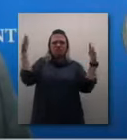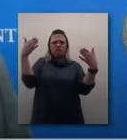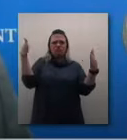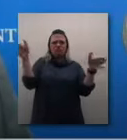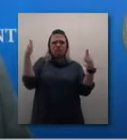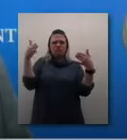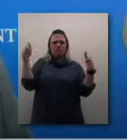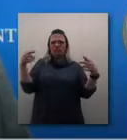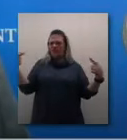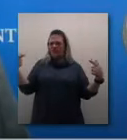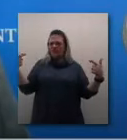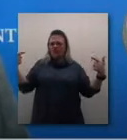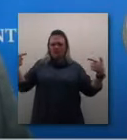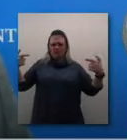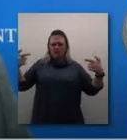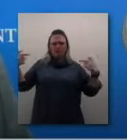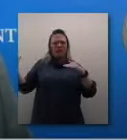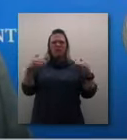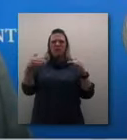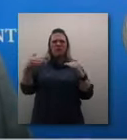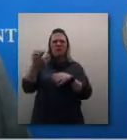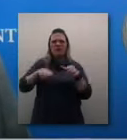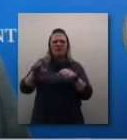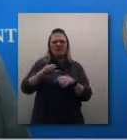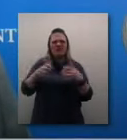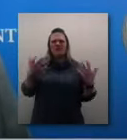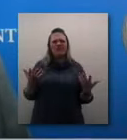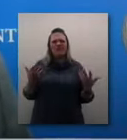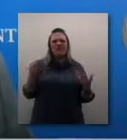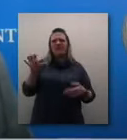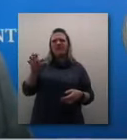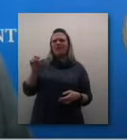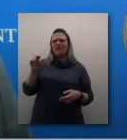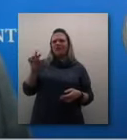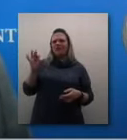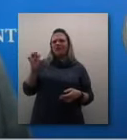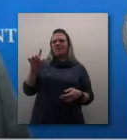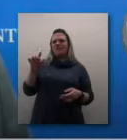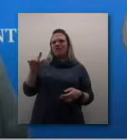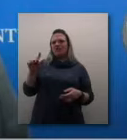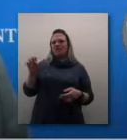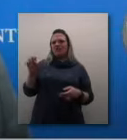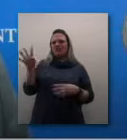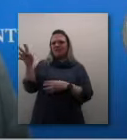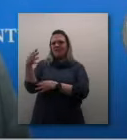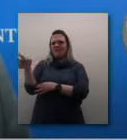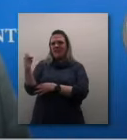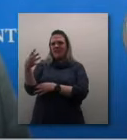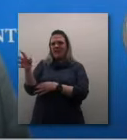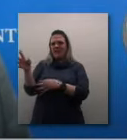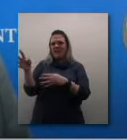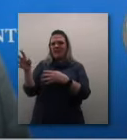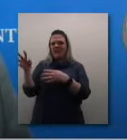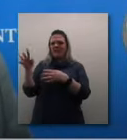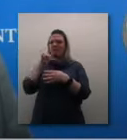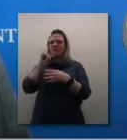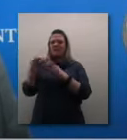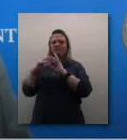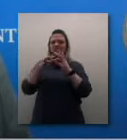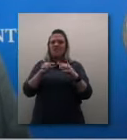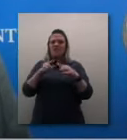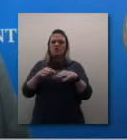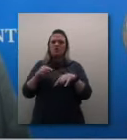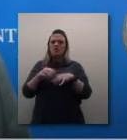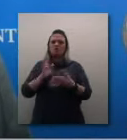troops, and I think everyone knows that a Confederate flag is really a flag that is dealing with racial subjugation. It's not